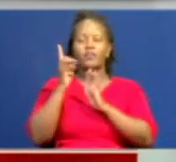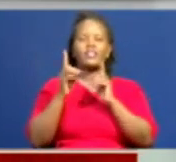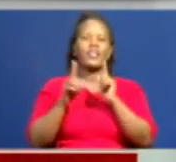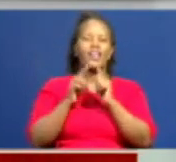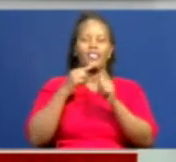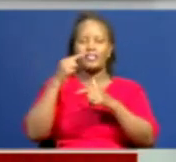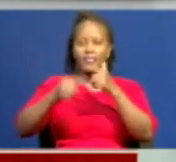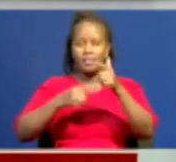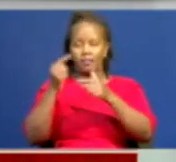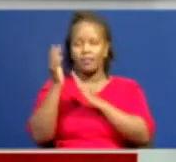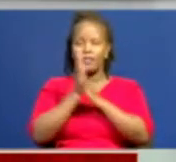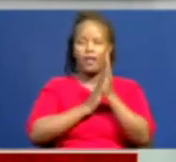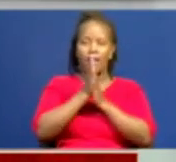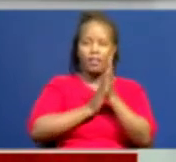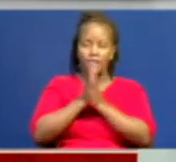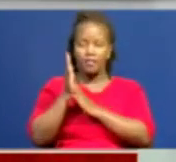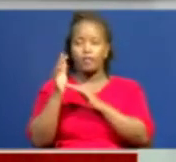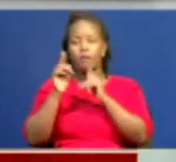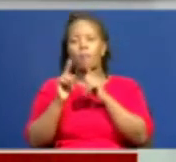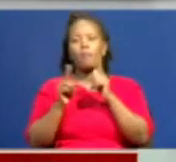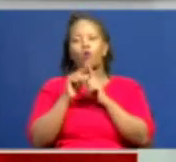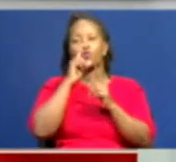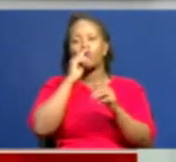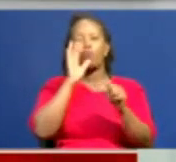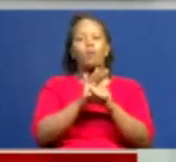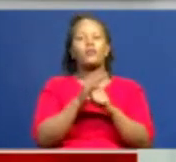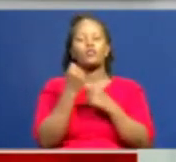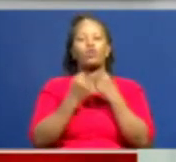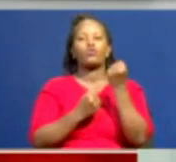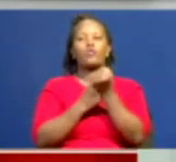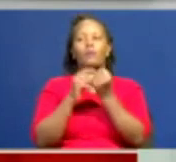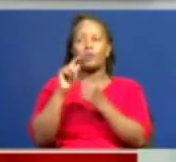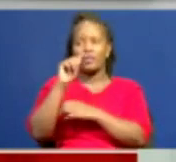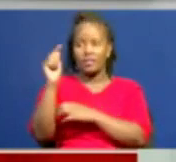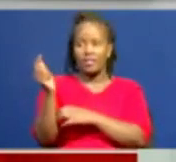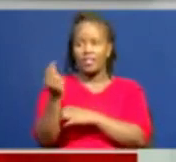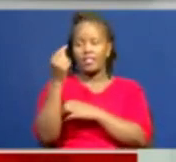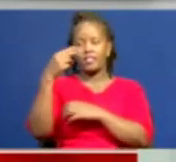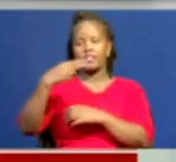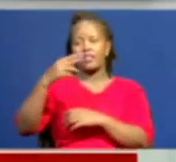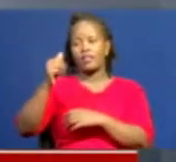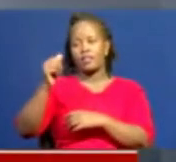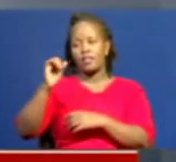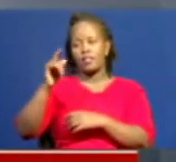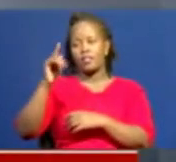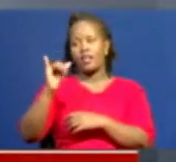resilience. Germany also committed to assist Kenya in the Haiti mission.